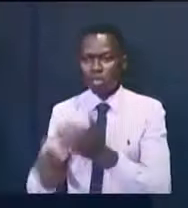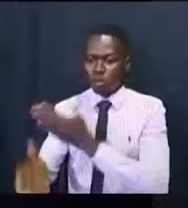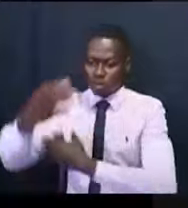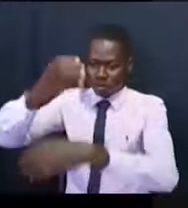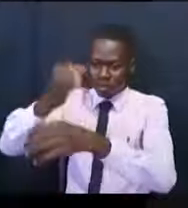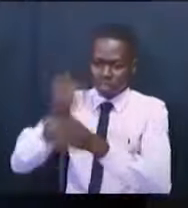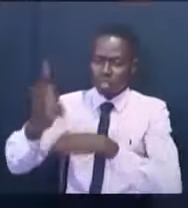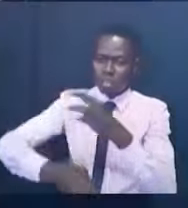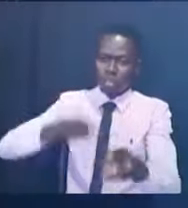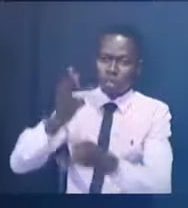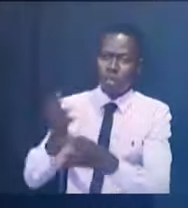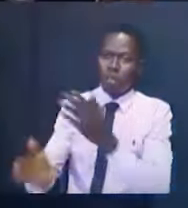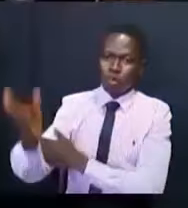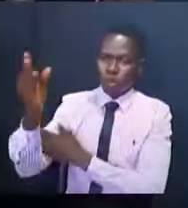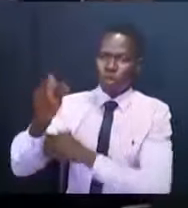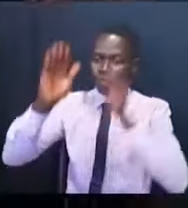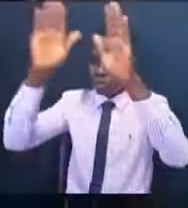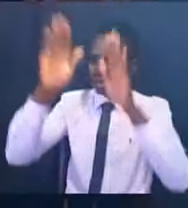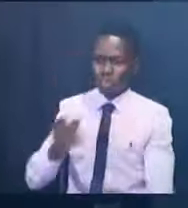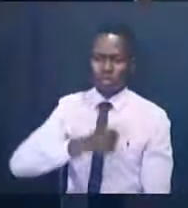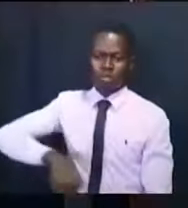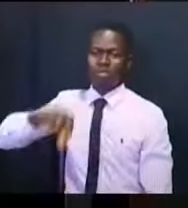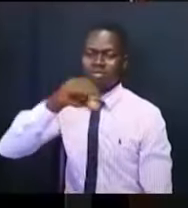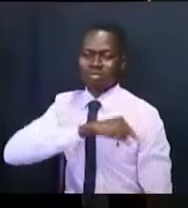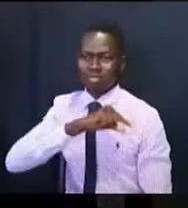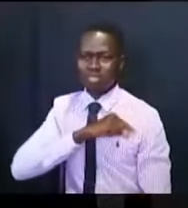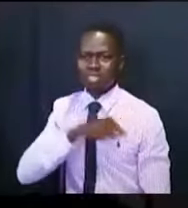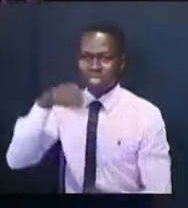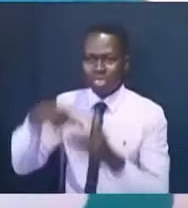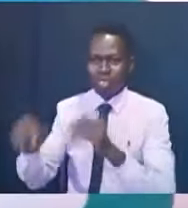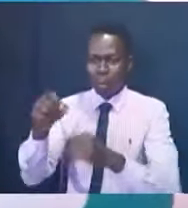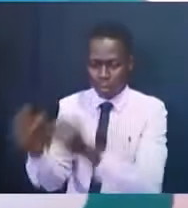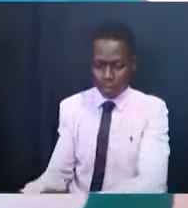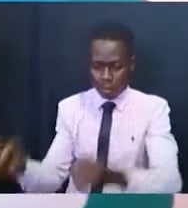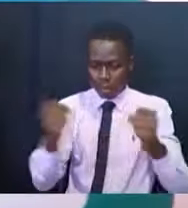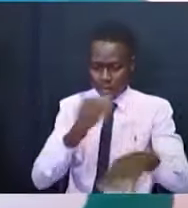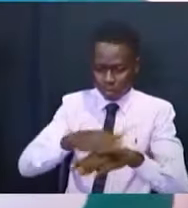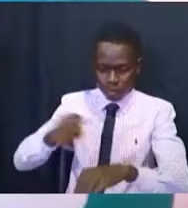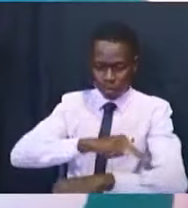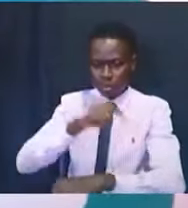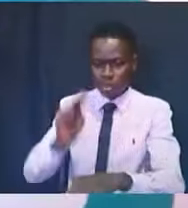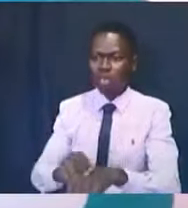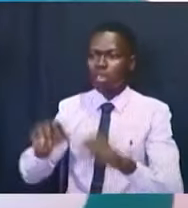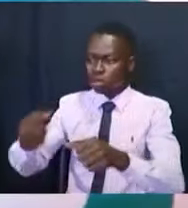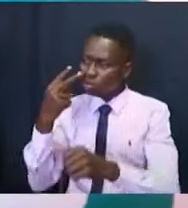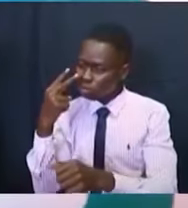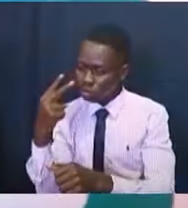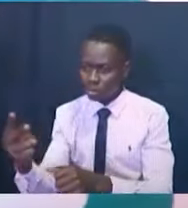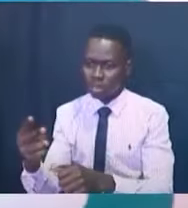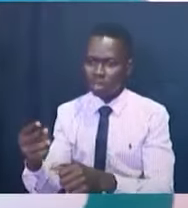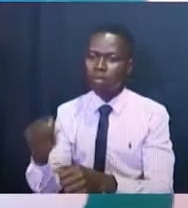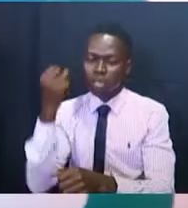God's invisible qualities, his internal power and divine nature, has been clearly seen,